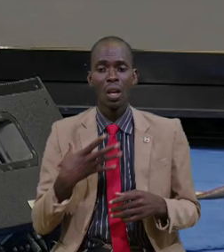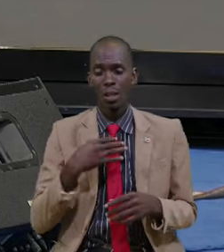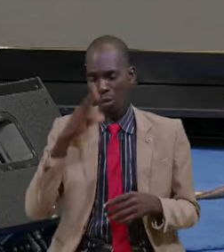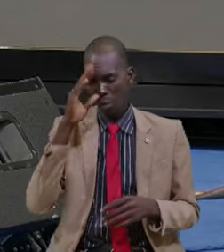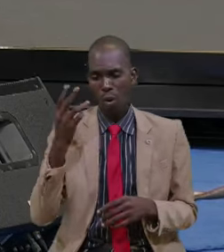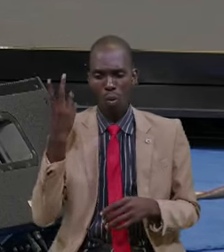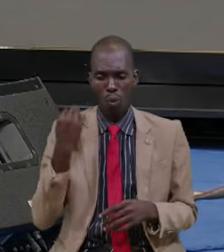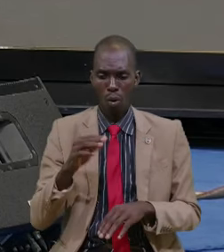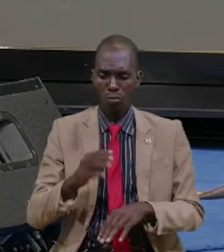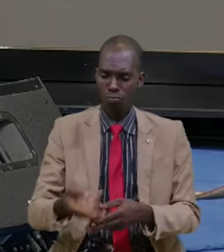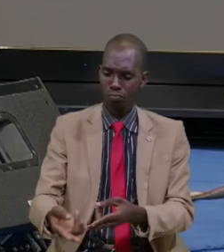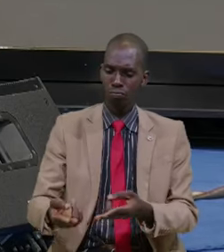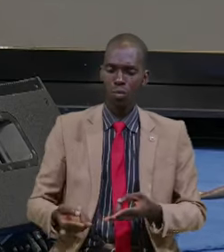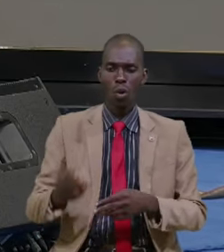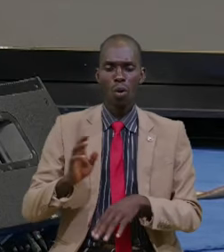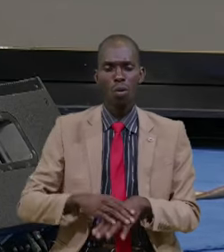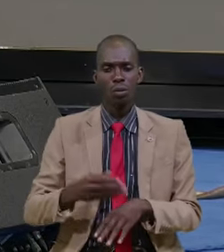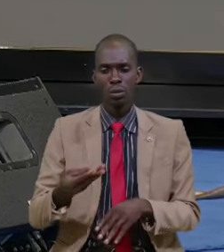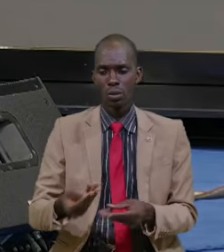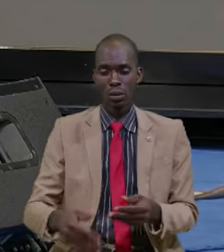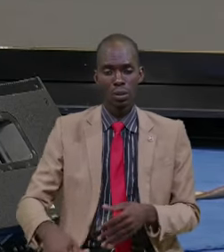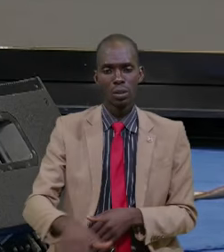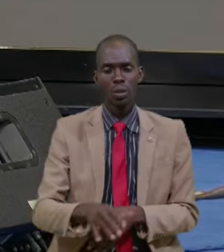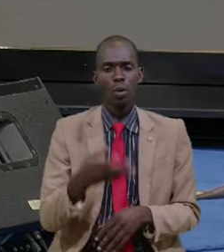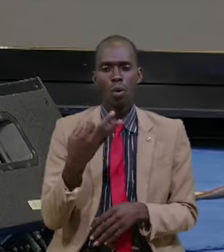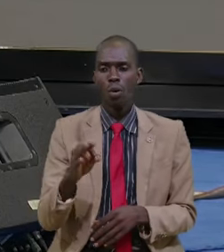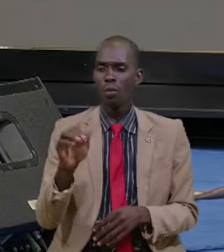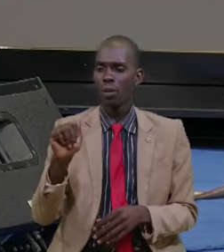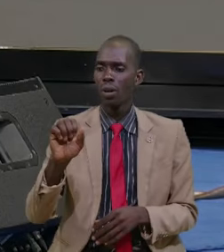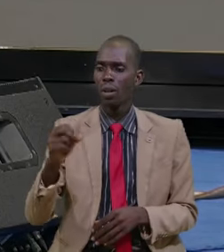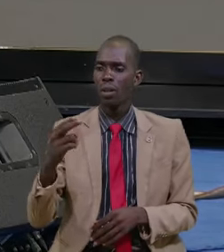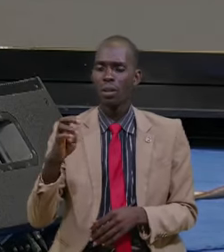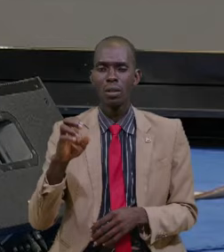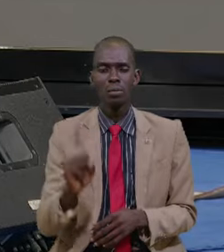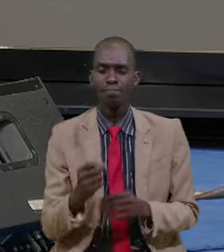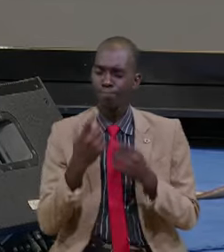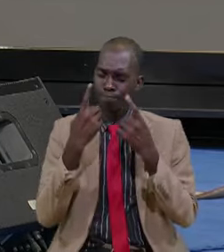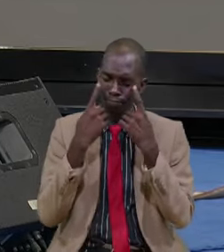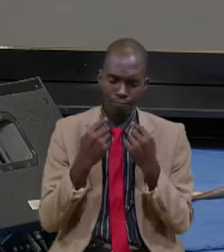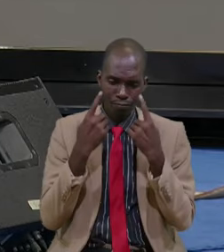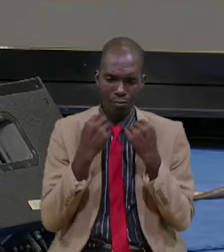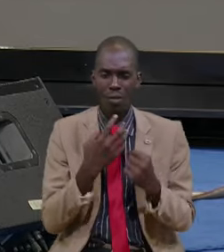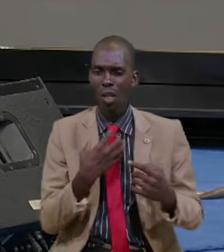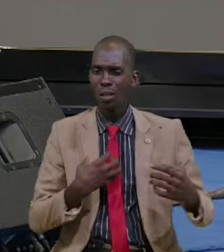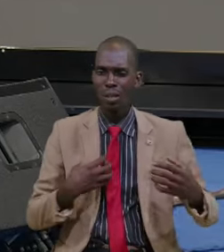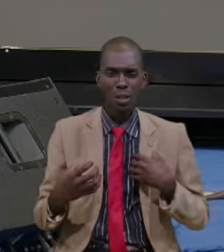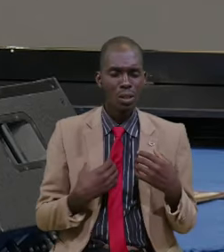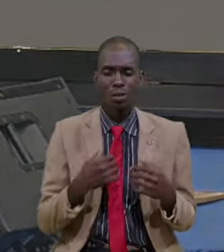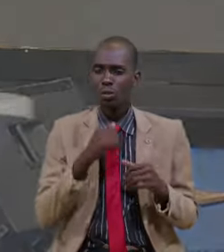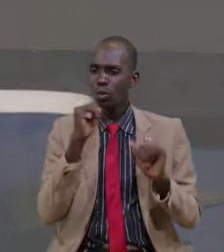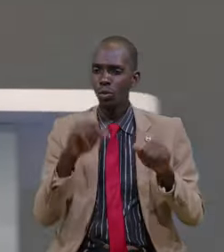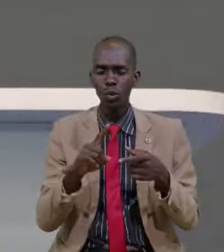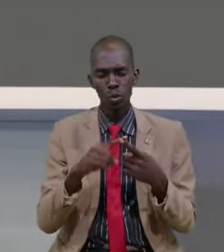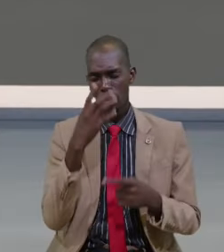the ground of ashes. He cried. He complained. He couldn't sleep in the night.